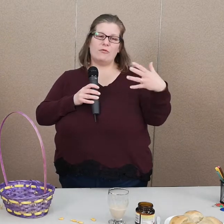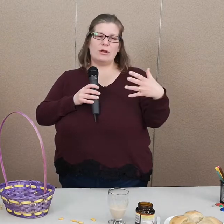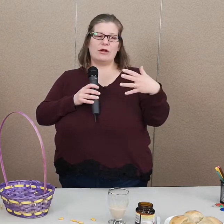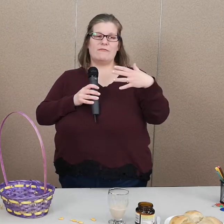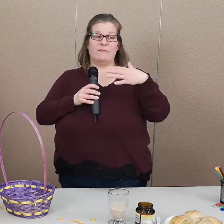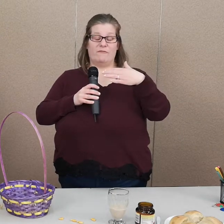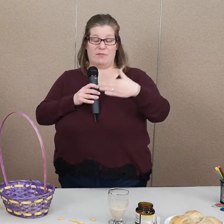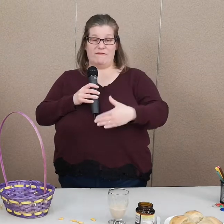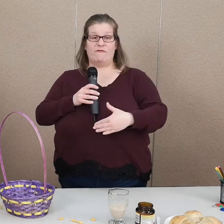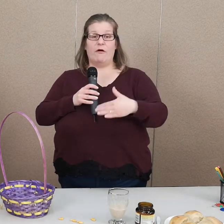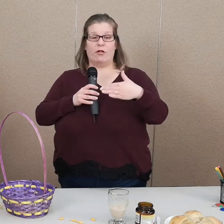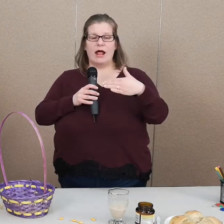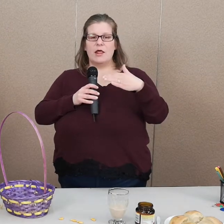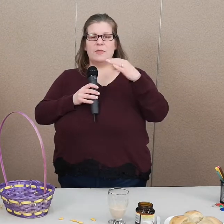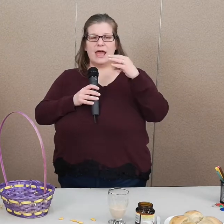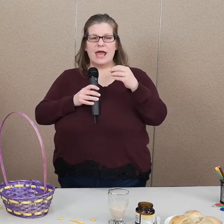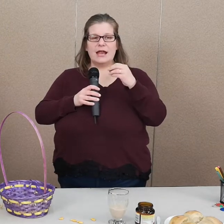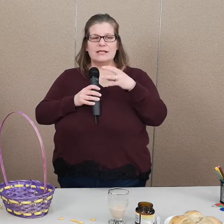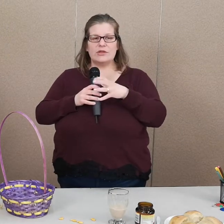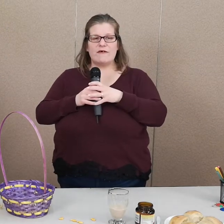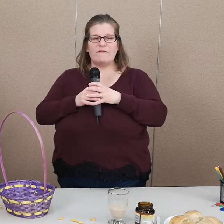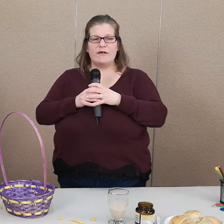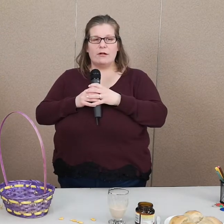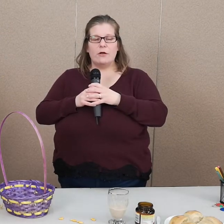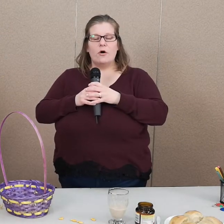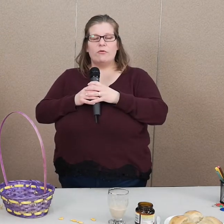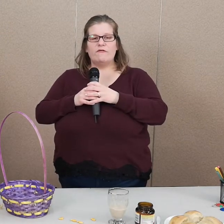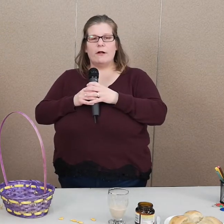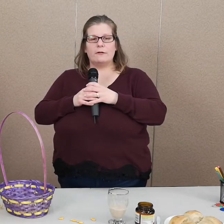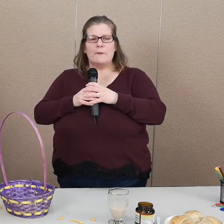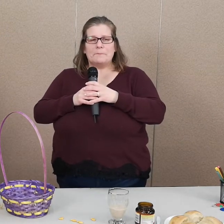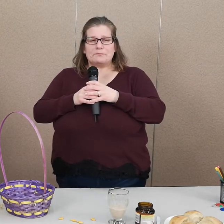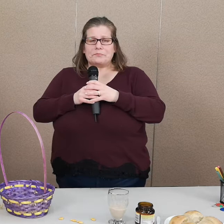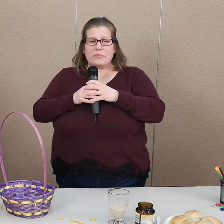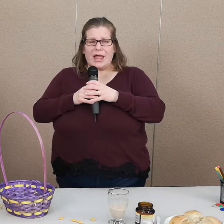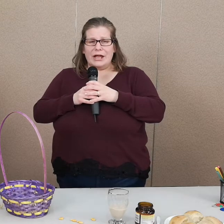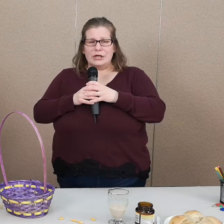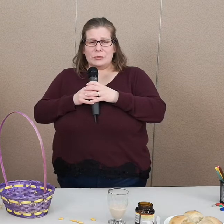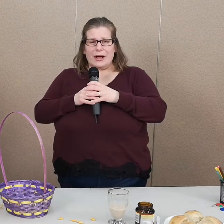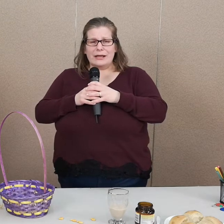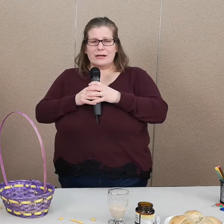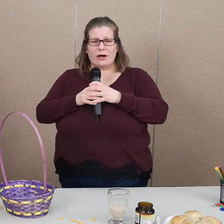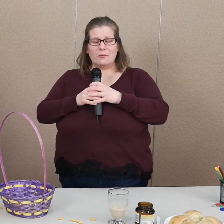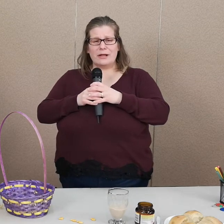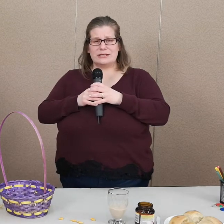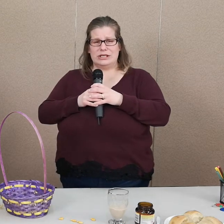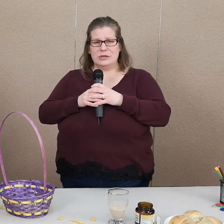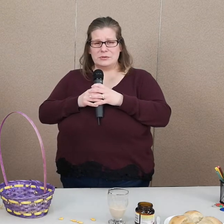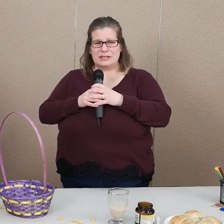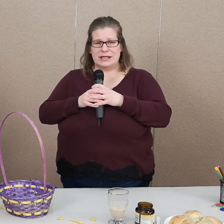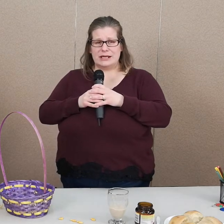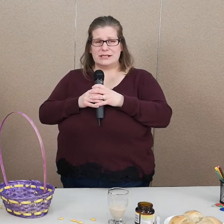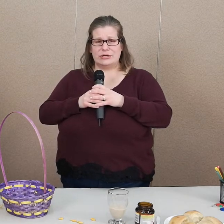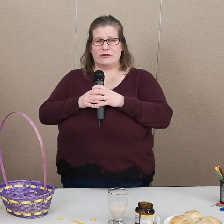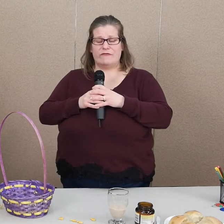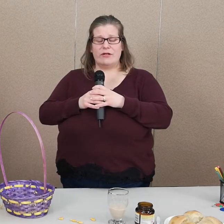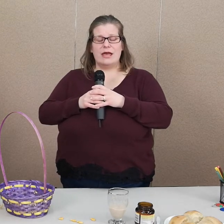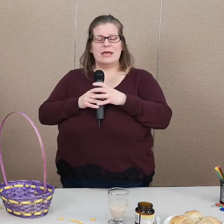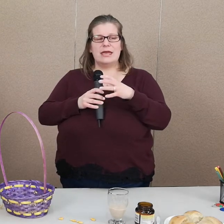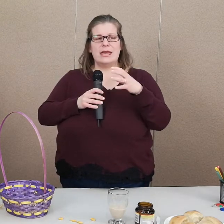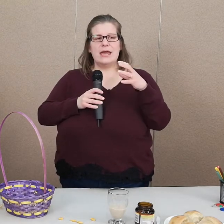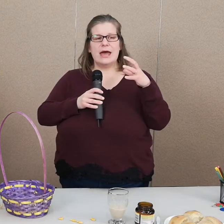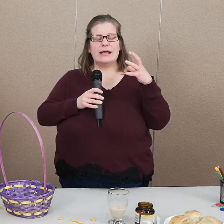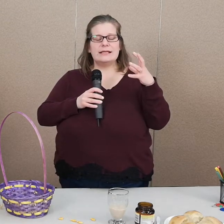that everyone could be full. They ate until they were filled. And you know what? God wants you to eat until you're